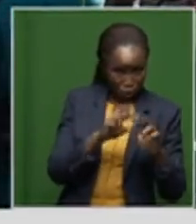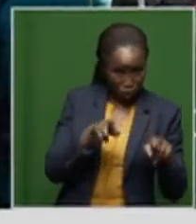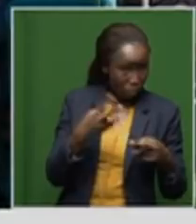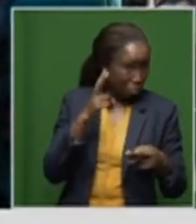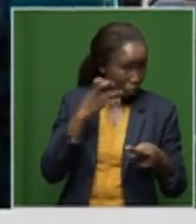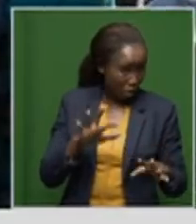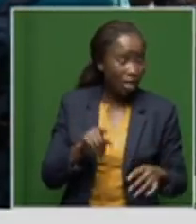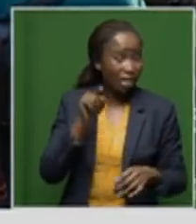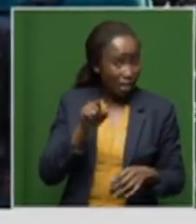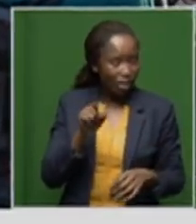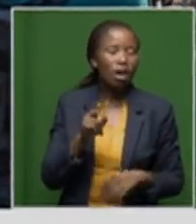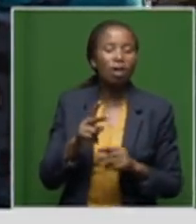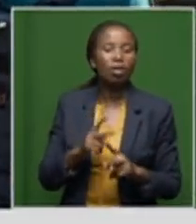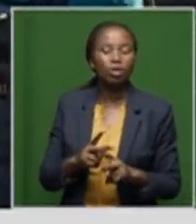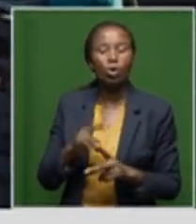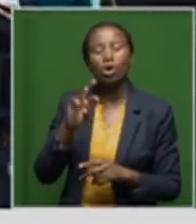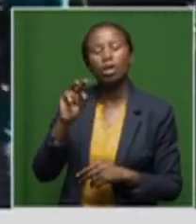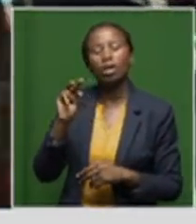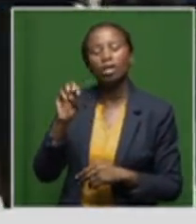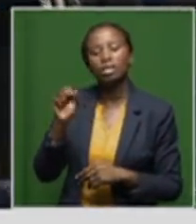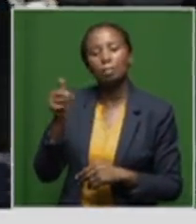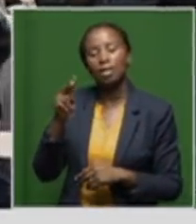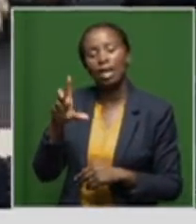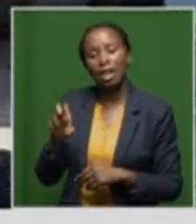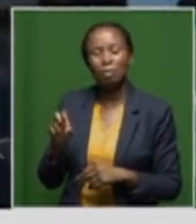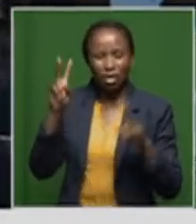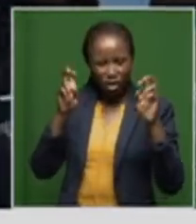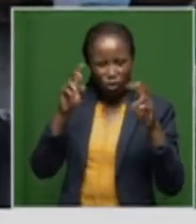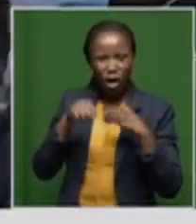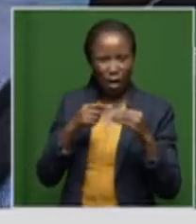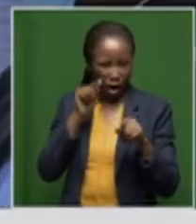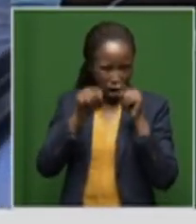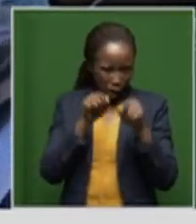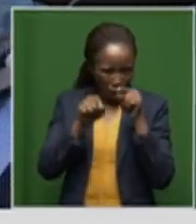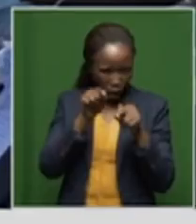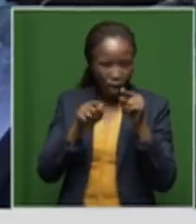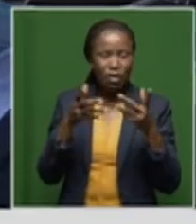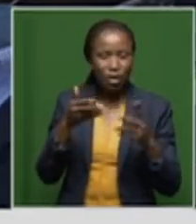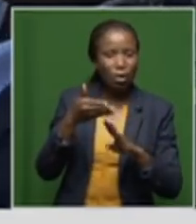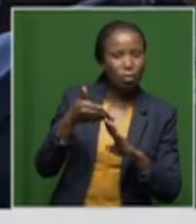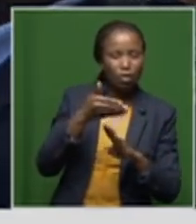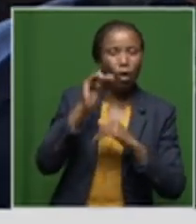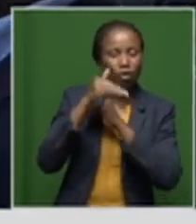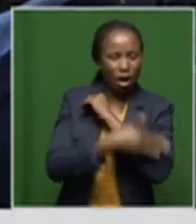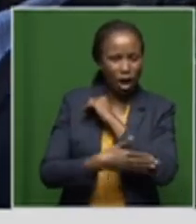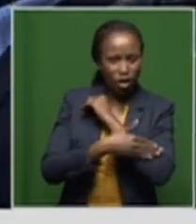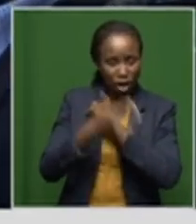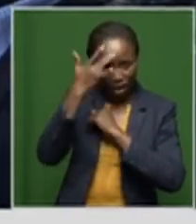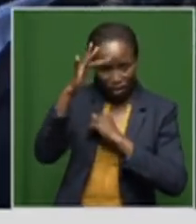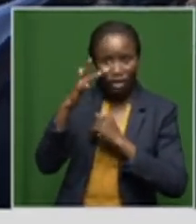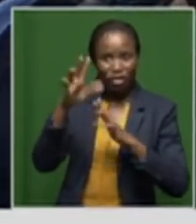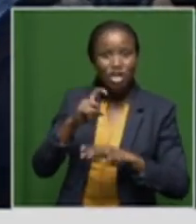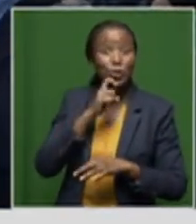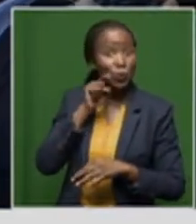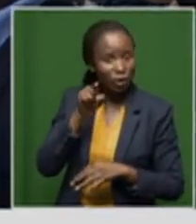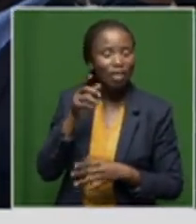also, importantly, the issue of allegations, rather, of foreign intelligence being used to